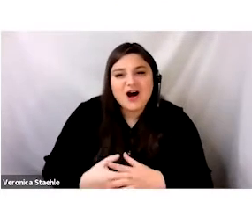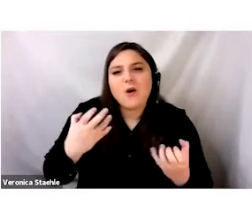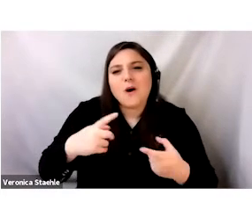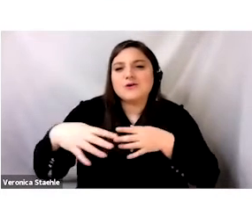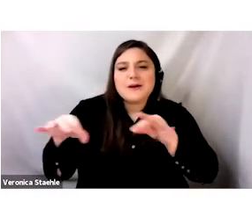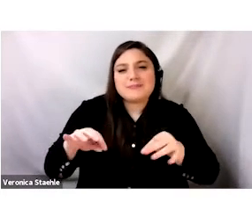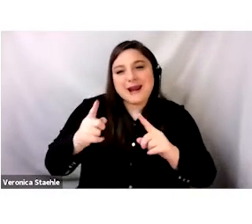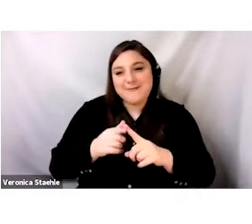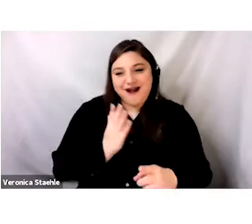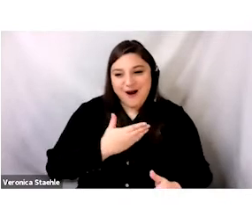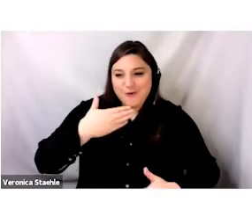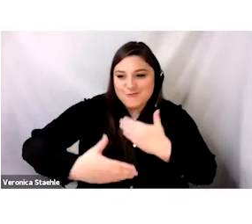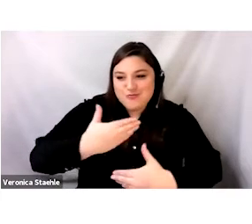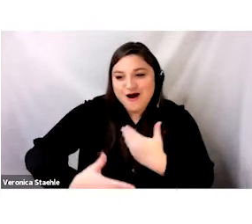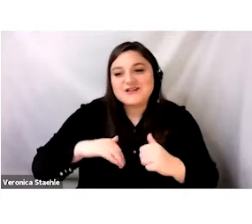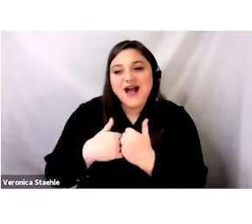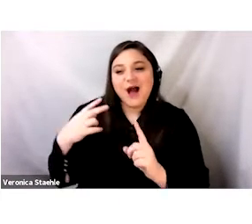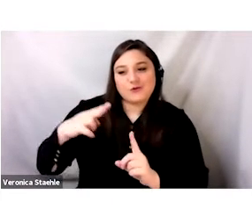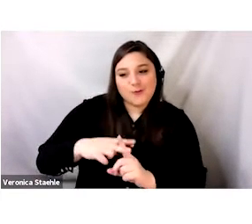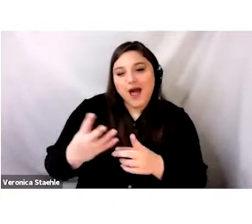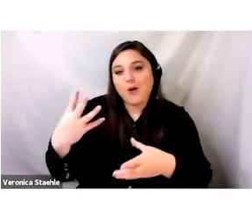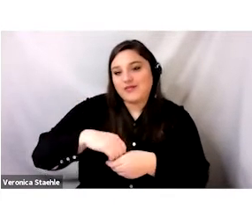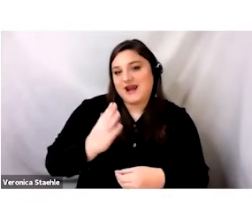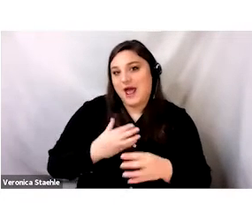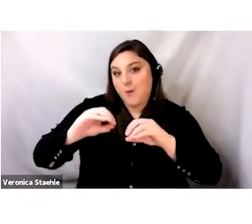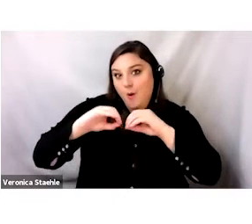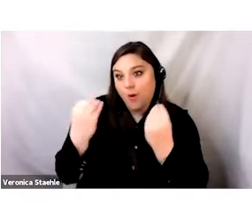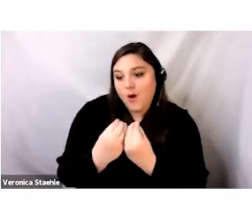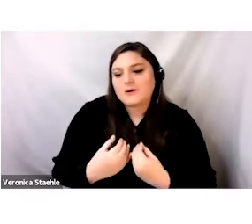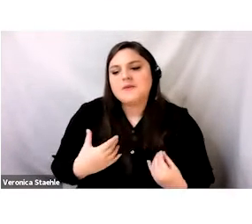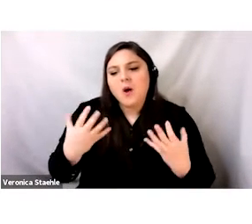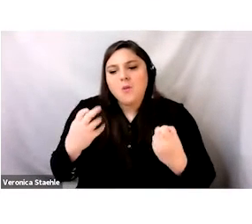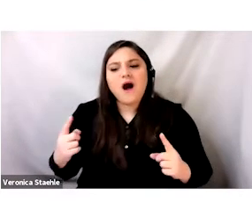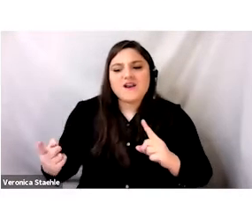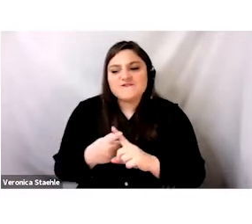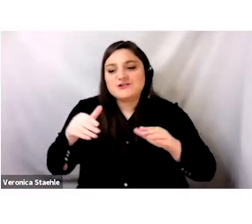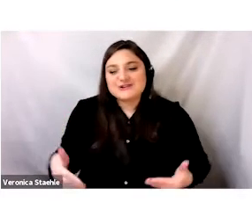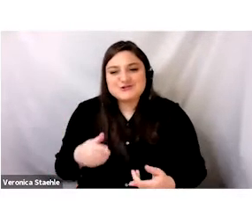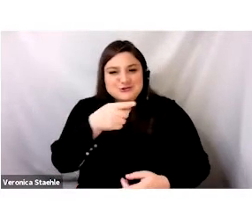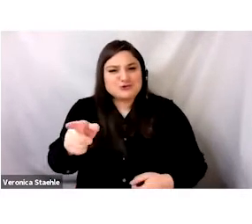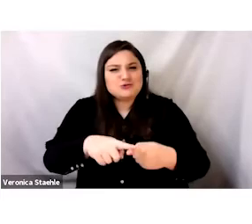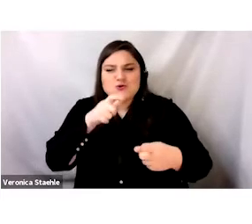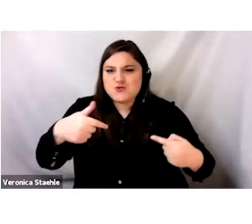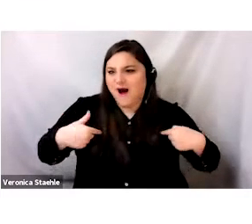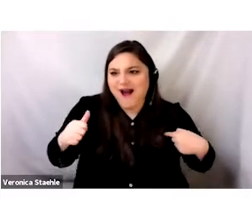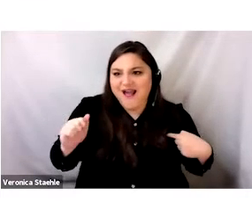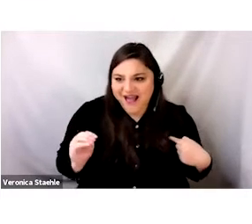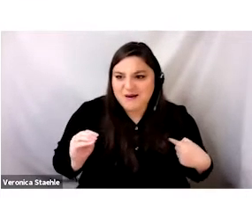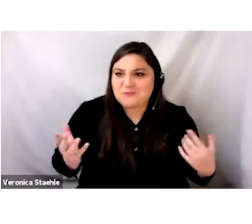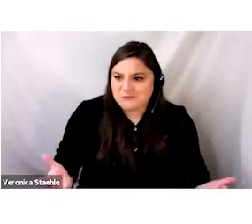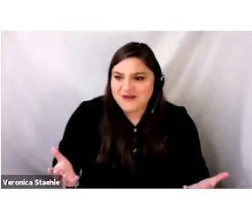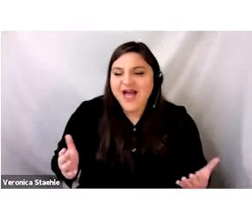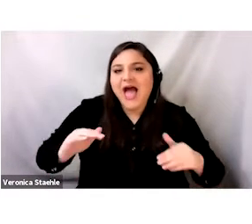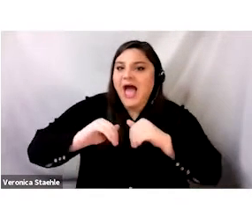how we've applied it in a few examples at our organization, I actually want to introduce you to myself. And the easiest way for me to go about that in